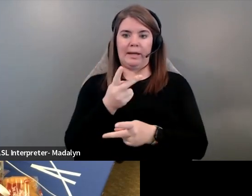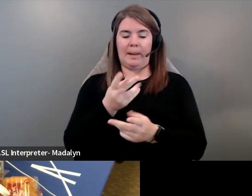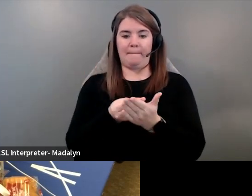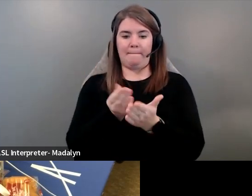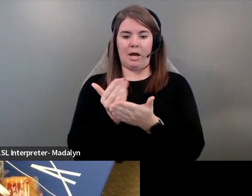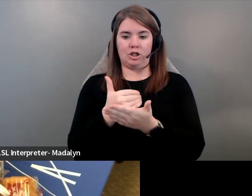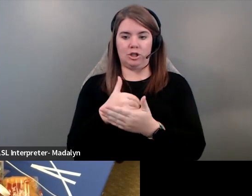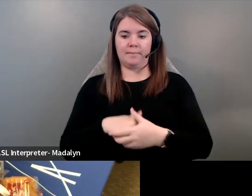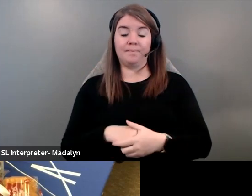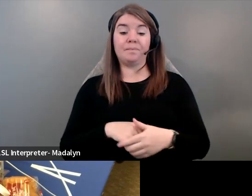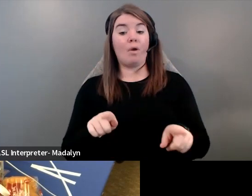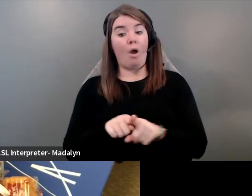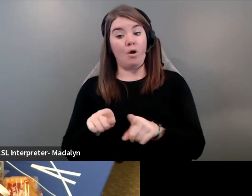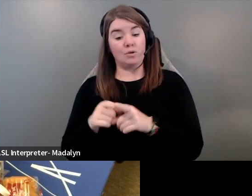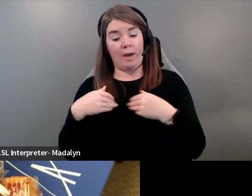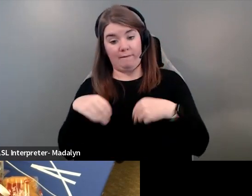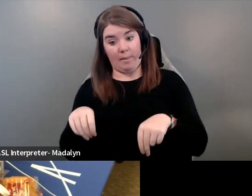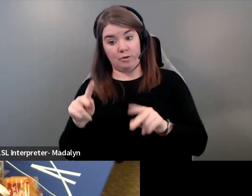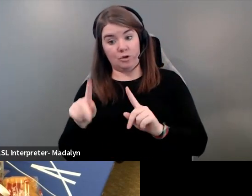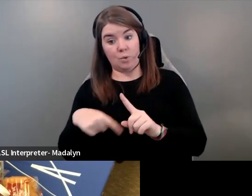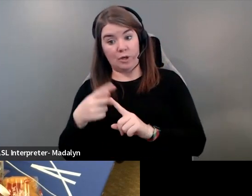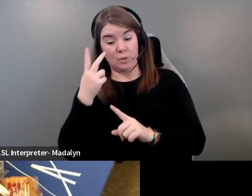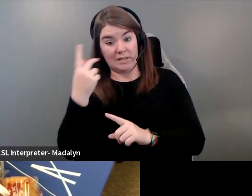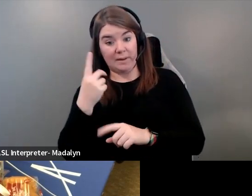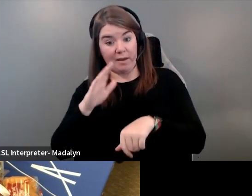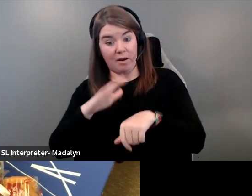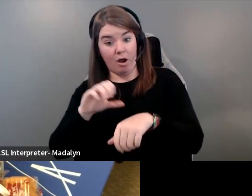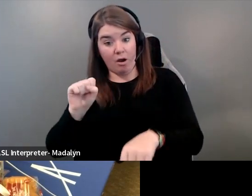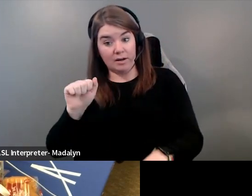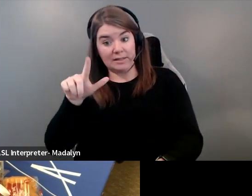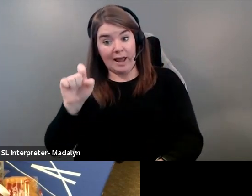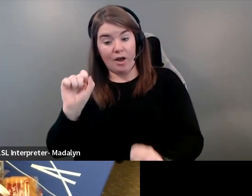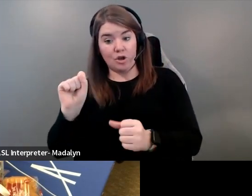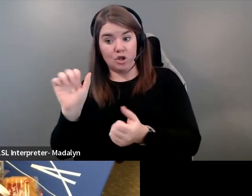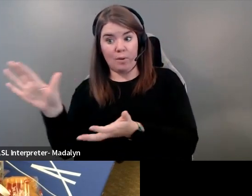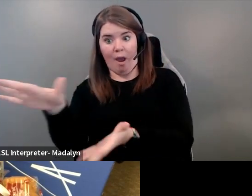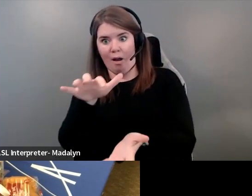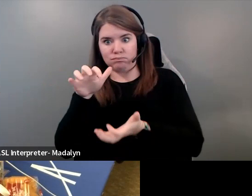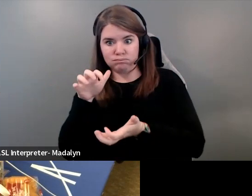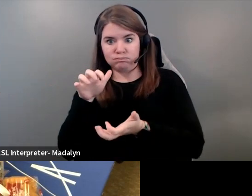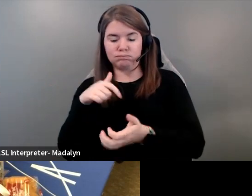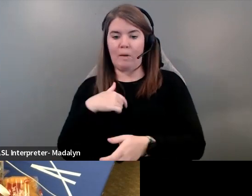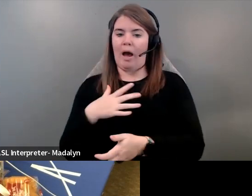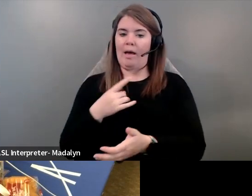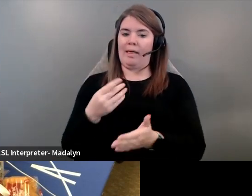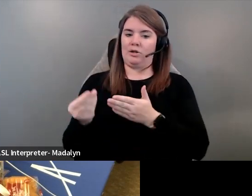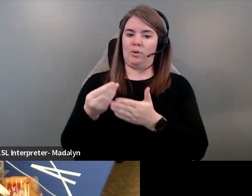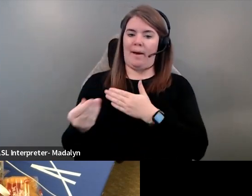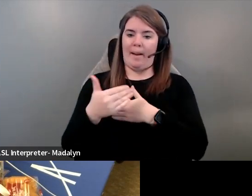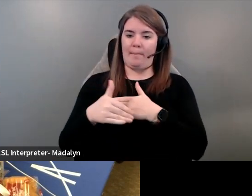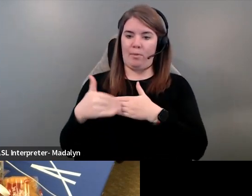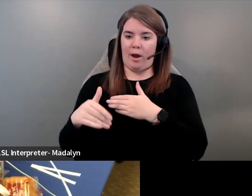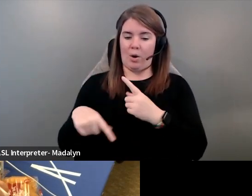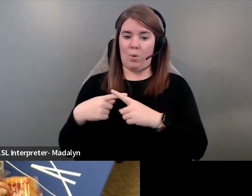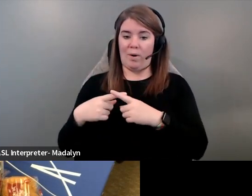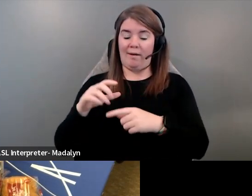you an opportunity when you see something on sale that you can stock up. I like to buy bread when it's on sale, and you take